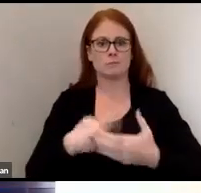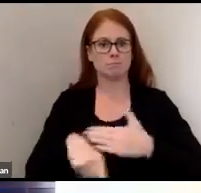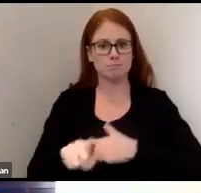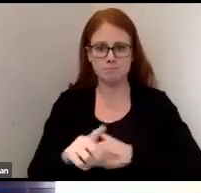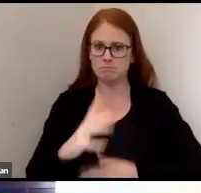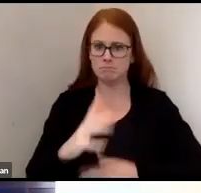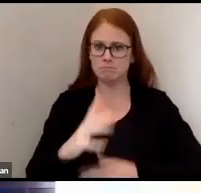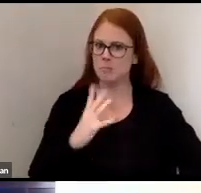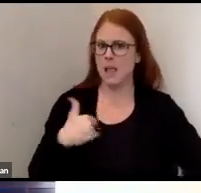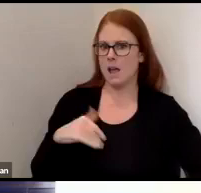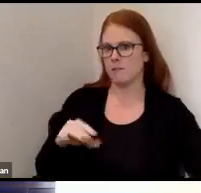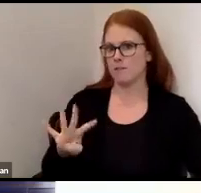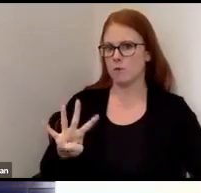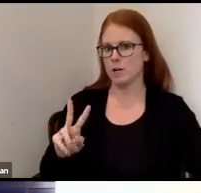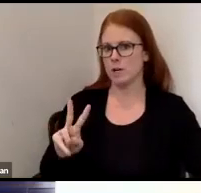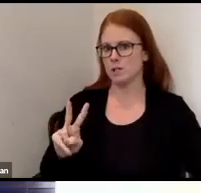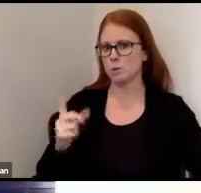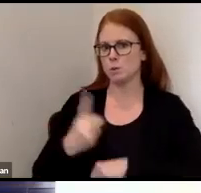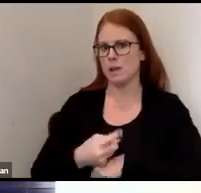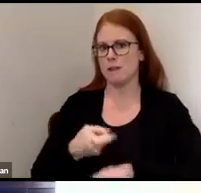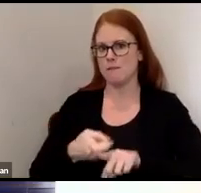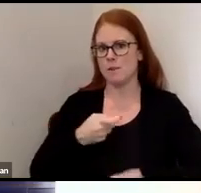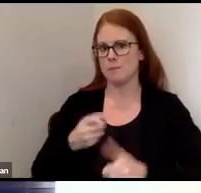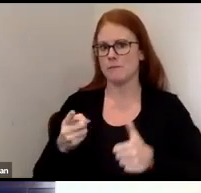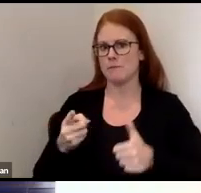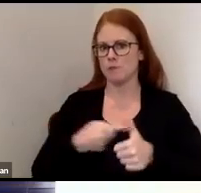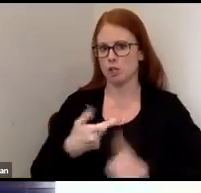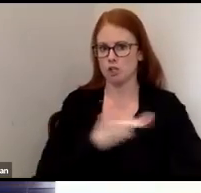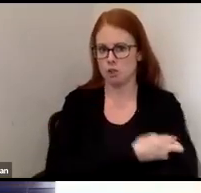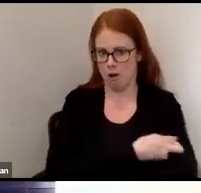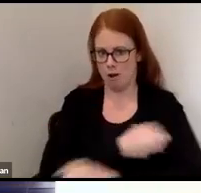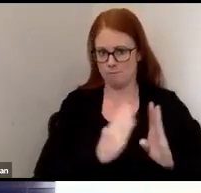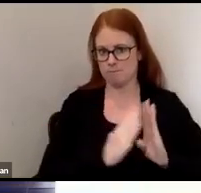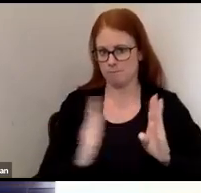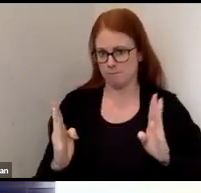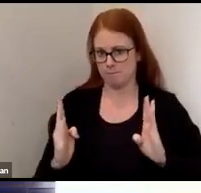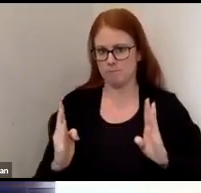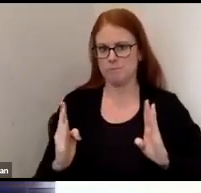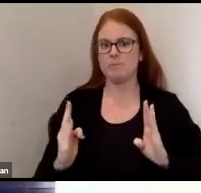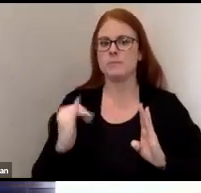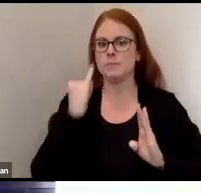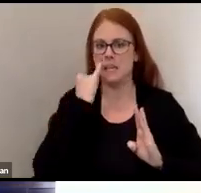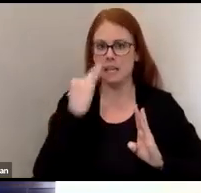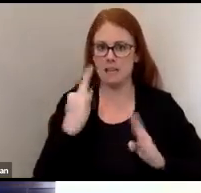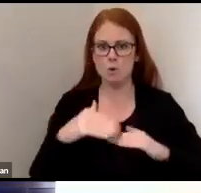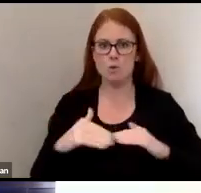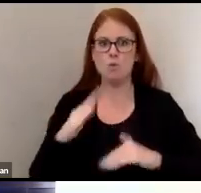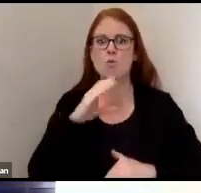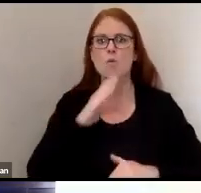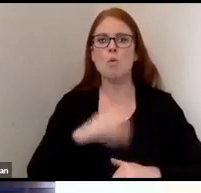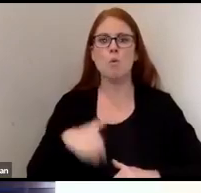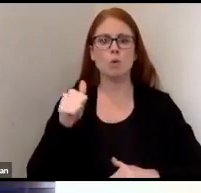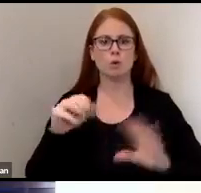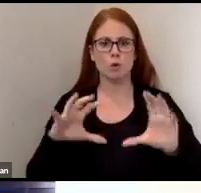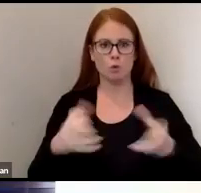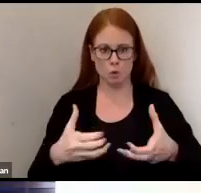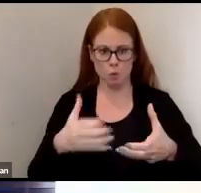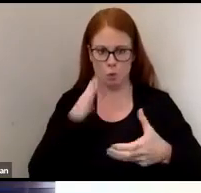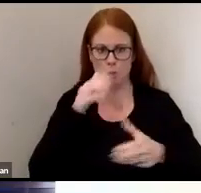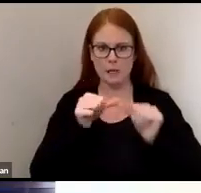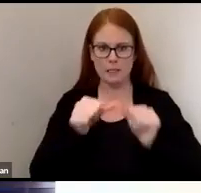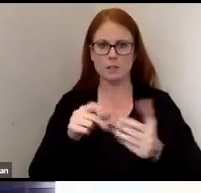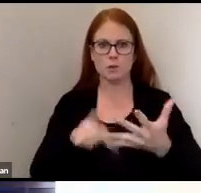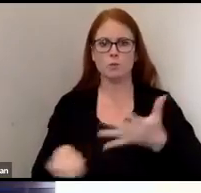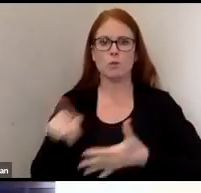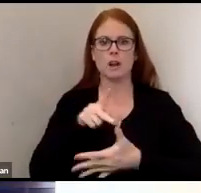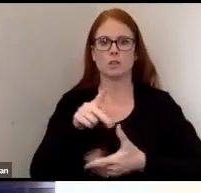have 42 days from the day of the first shot to get it. Especially if you are in an older population, we'll continue to prioritize